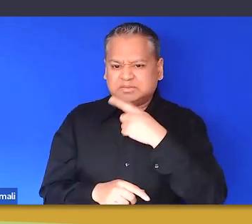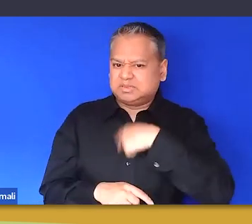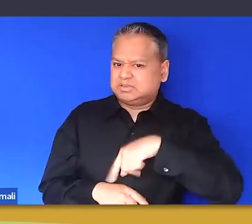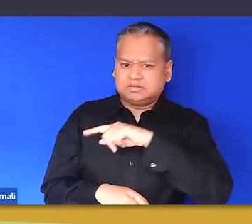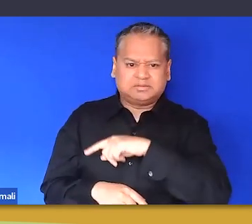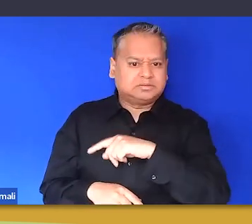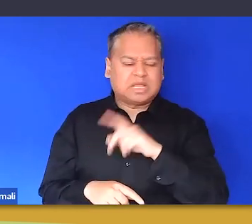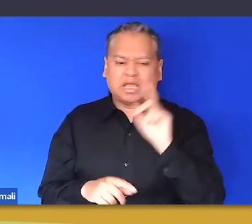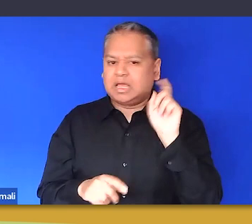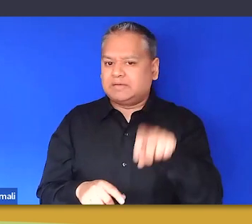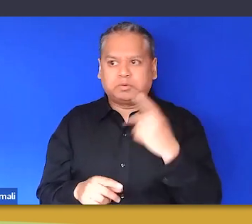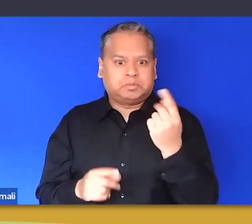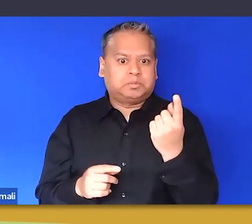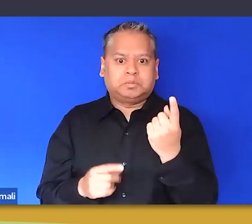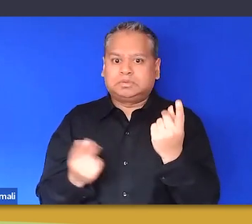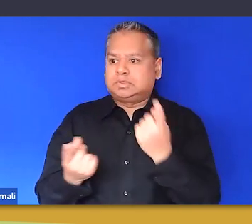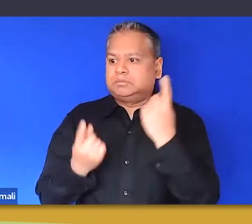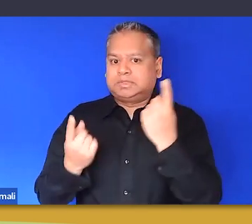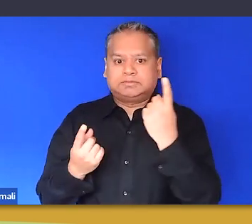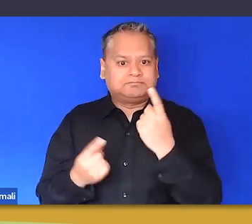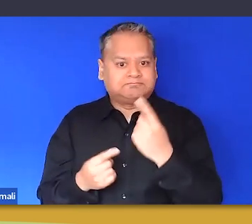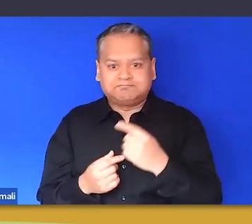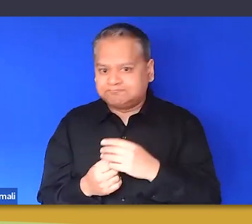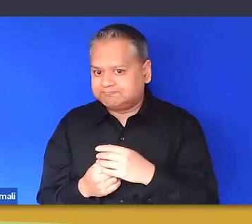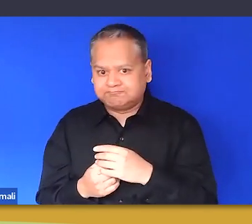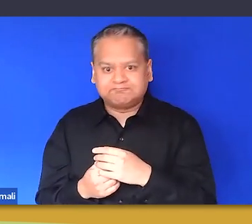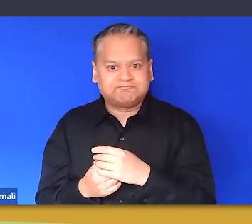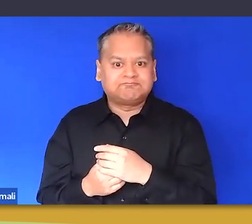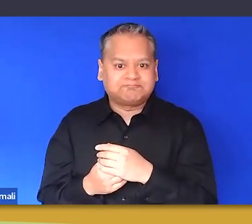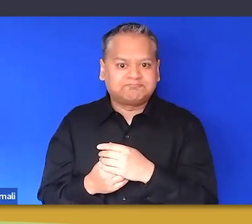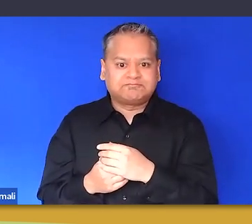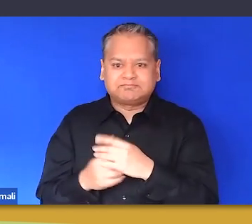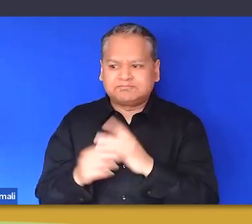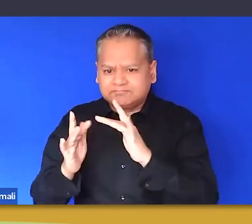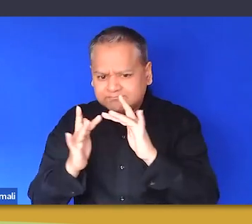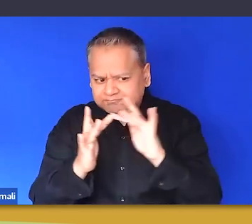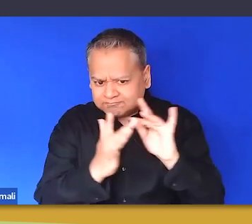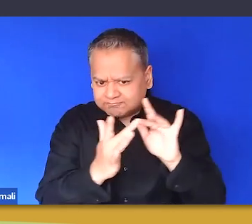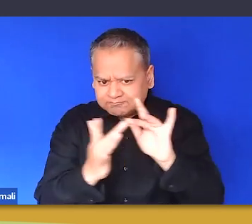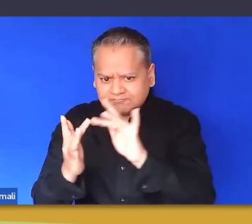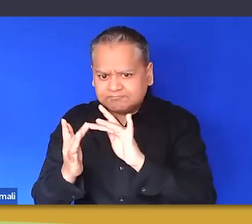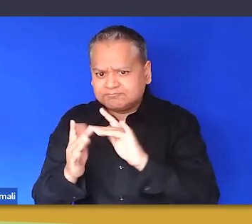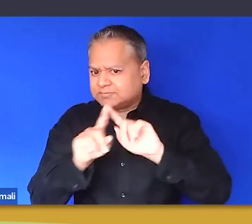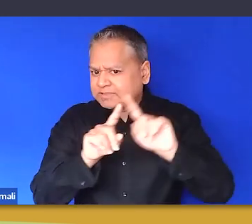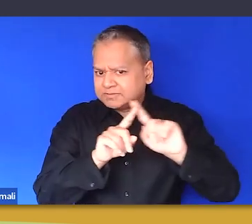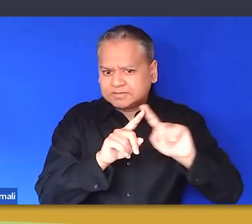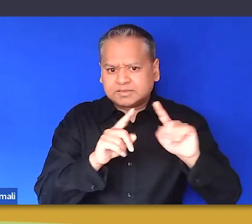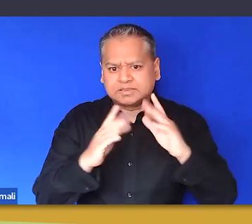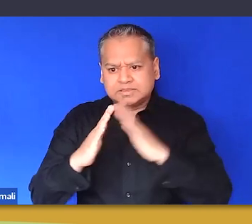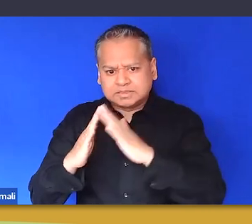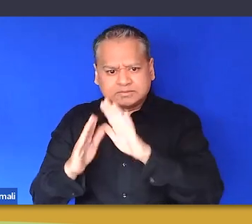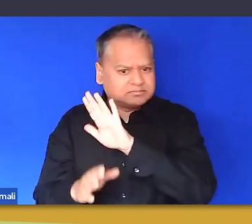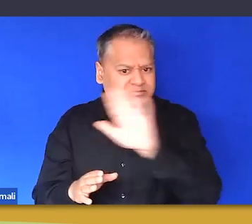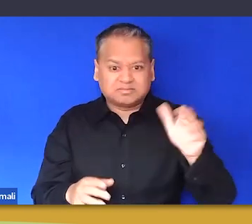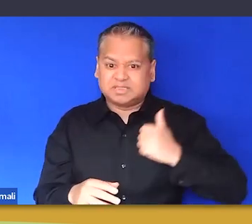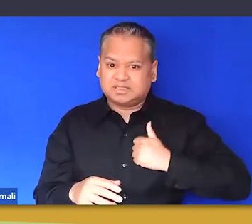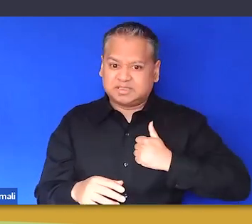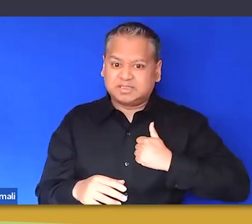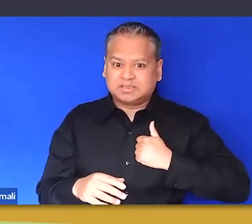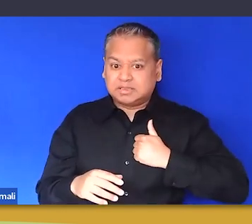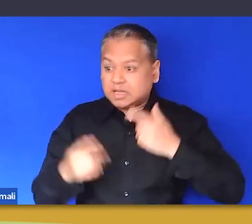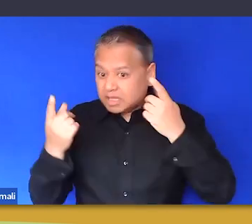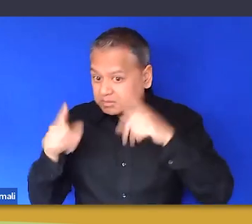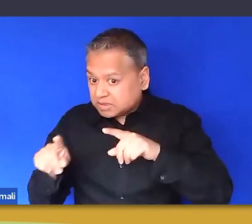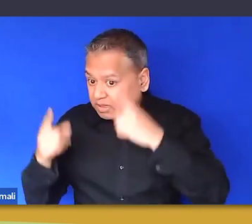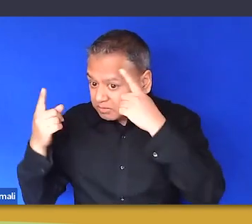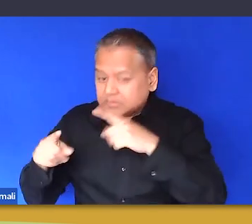racism. Many hours went into uniting cities across the country to proclaim May 10 last year as a